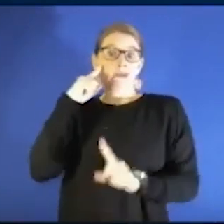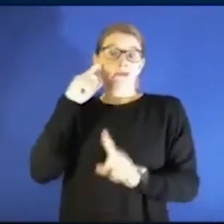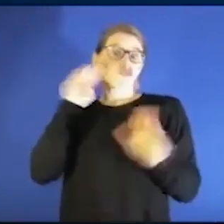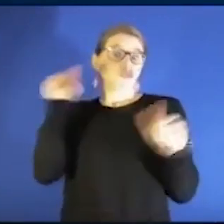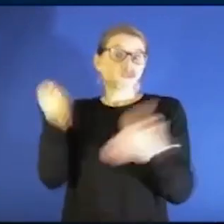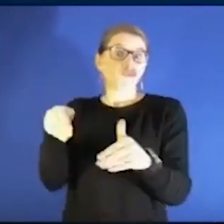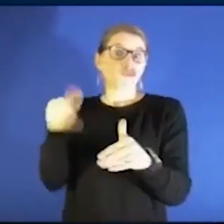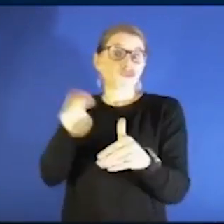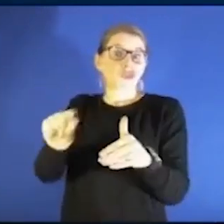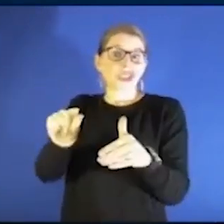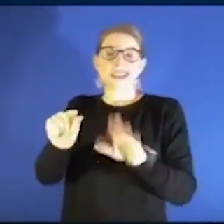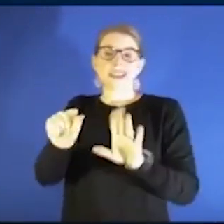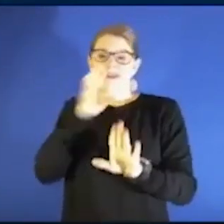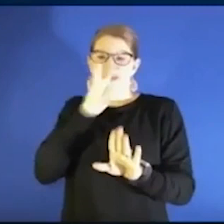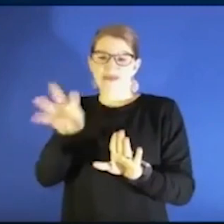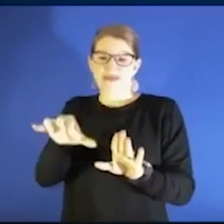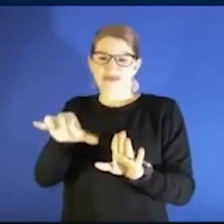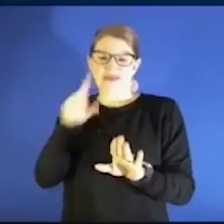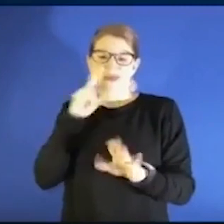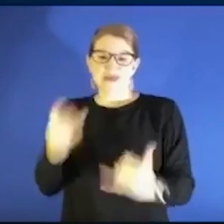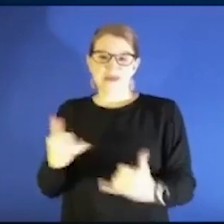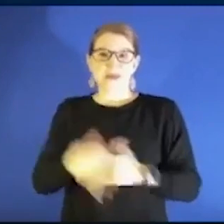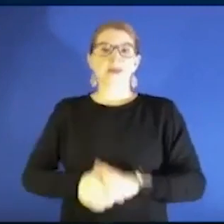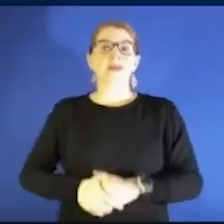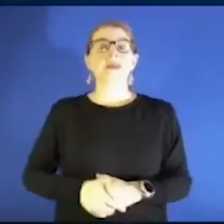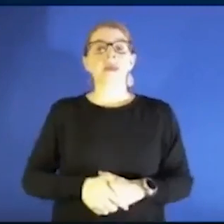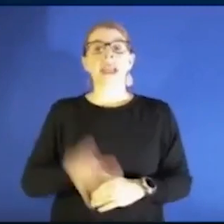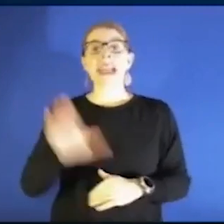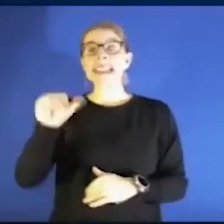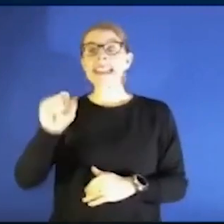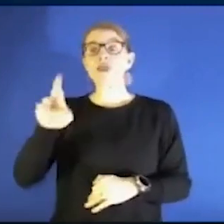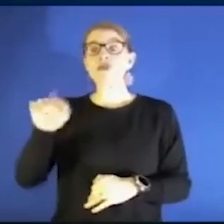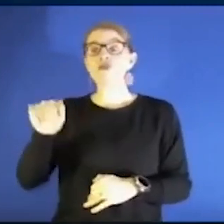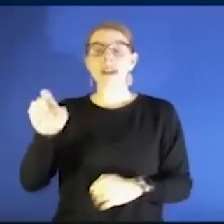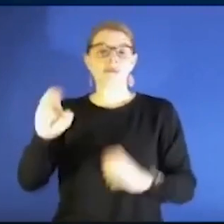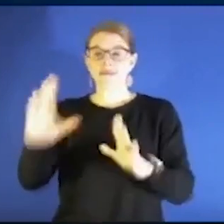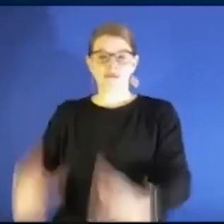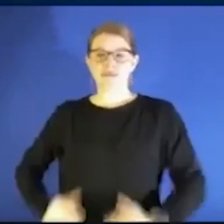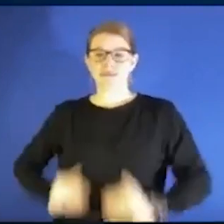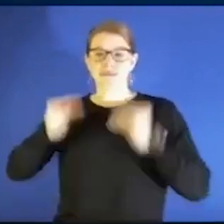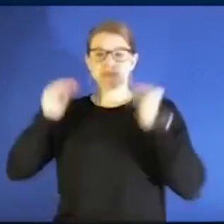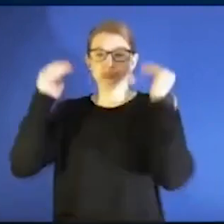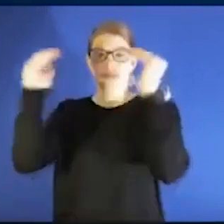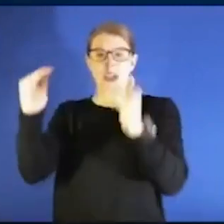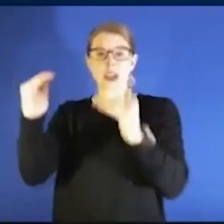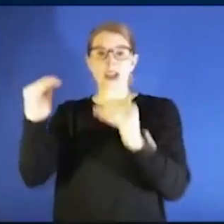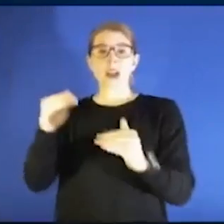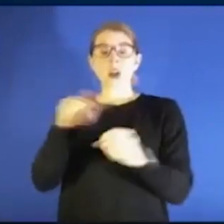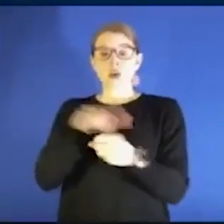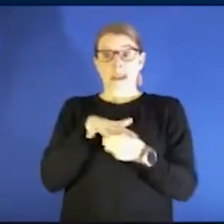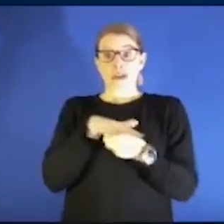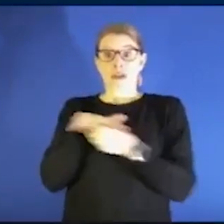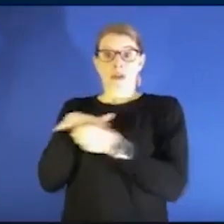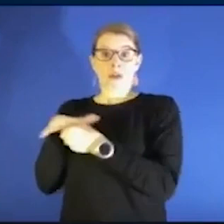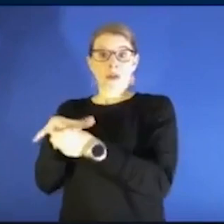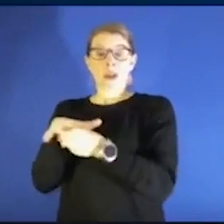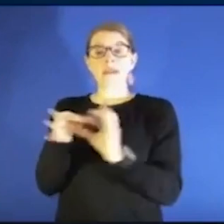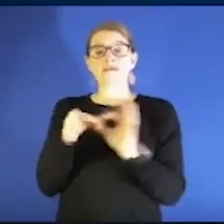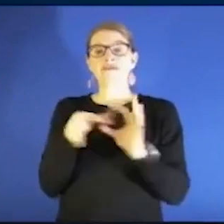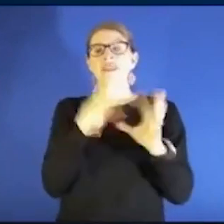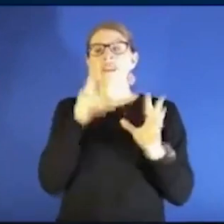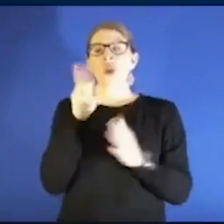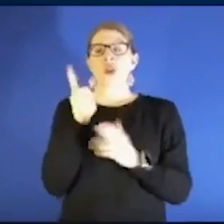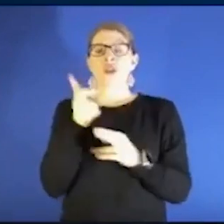that. Just sort of ignore that for the moment. But case rate is really high. And if we look regionally, we had this disconnect for a time